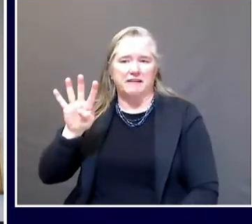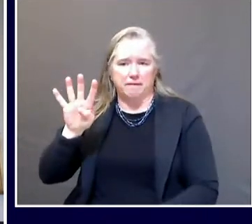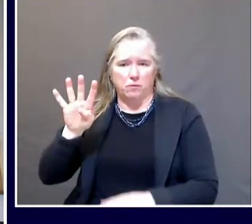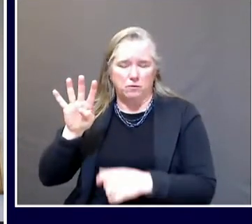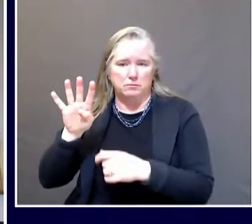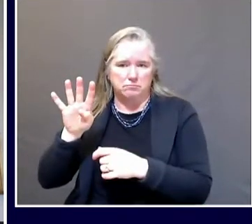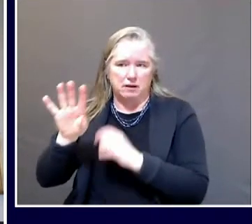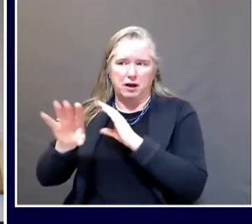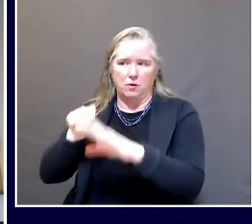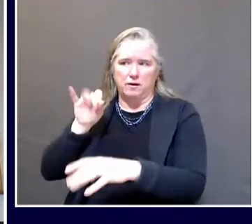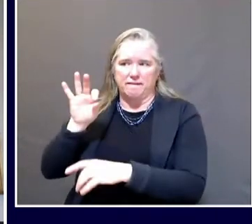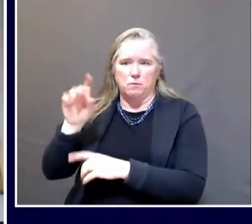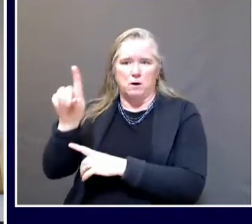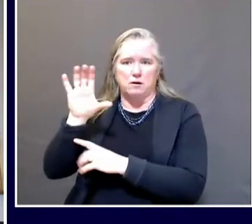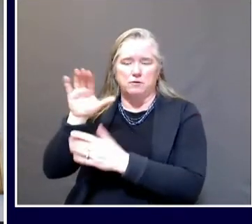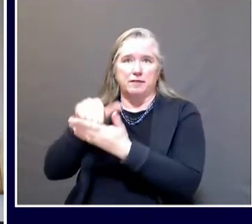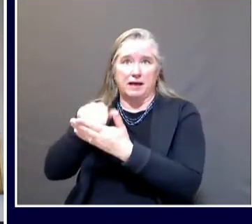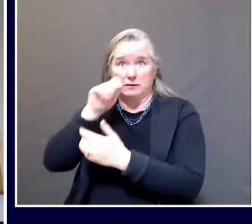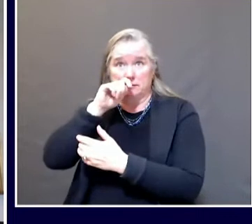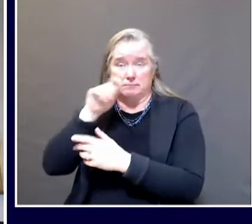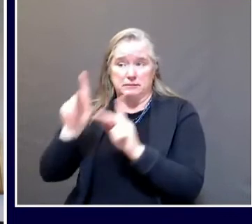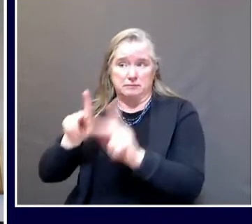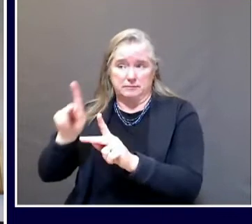tests for every 100,000 people.